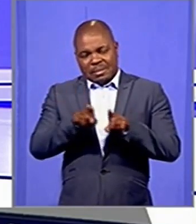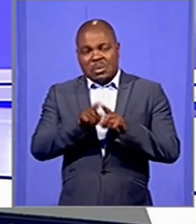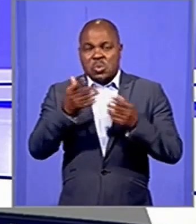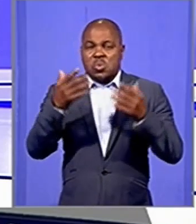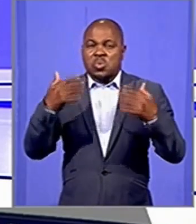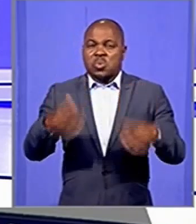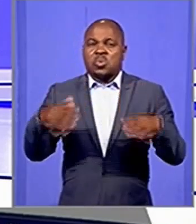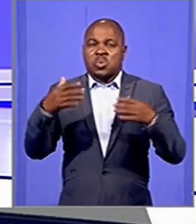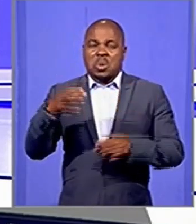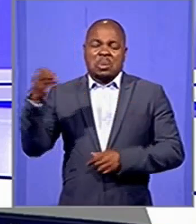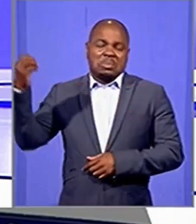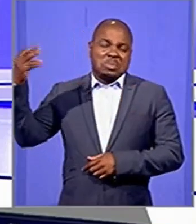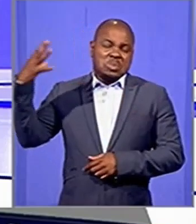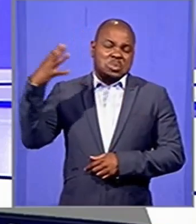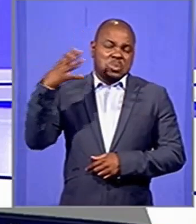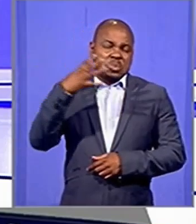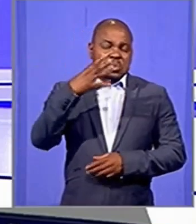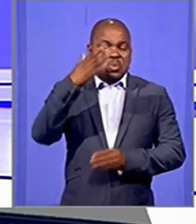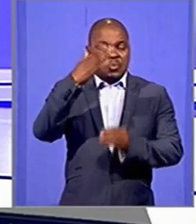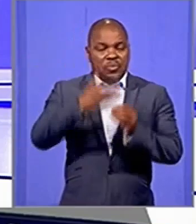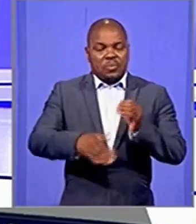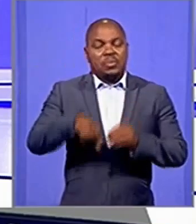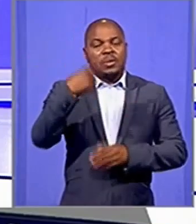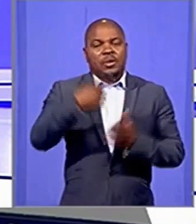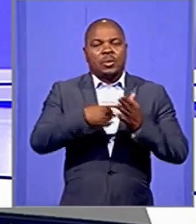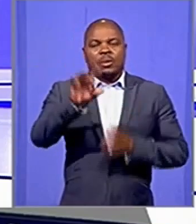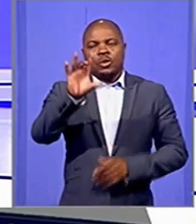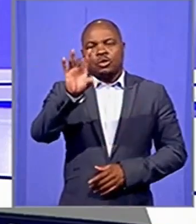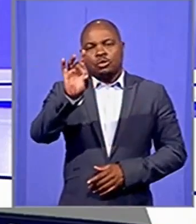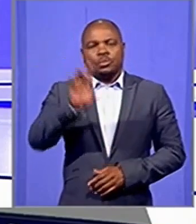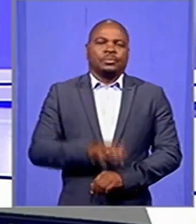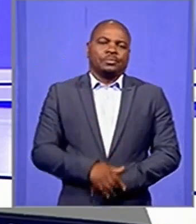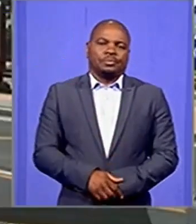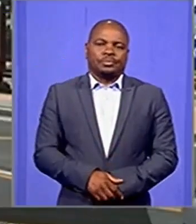tla aparelwa ke motjheso ho fihlela bekeng e tlang ka Labobedi.